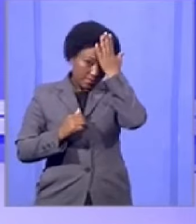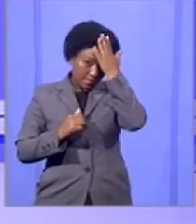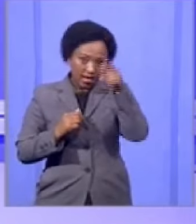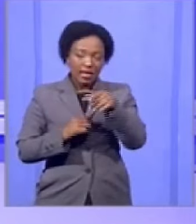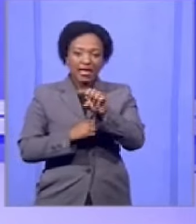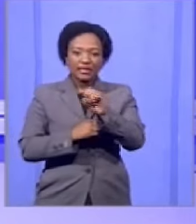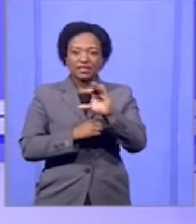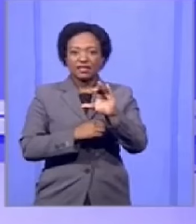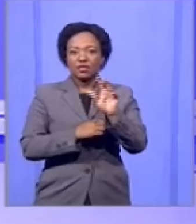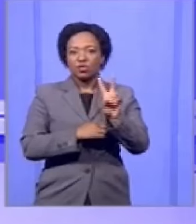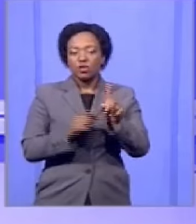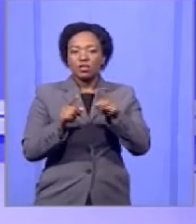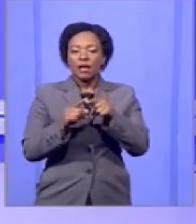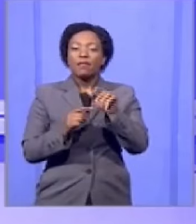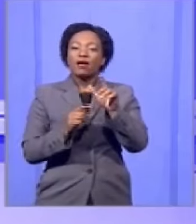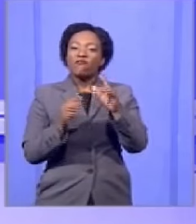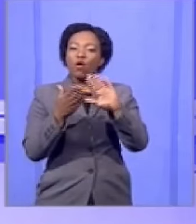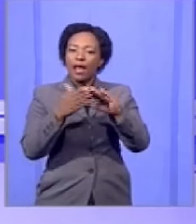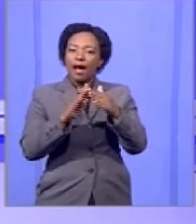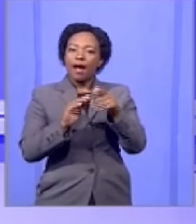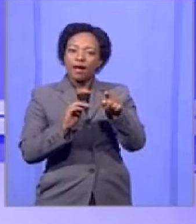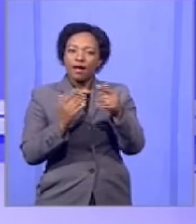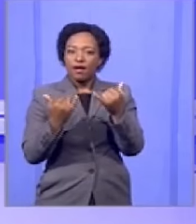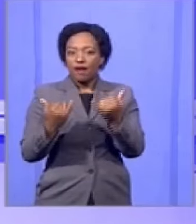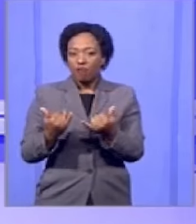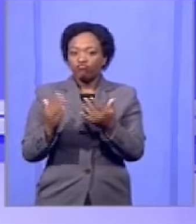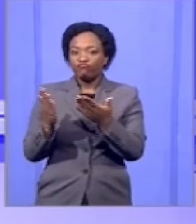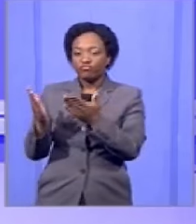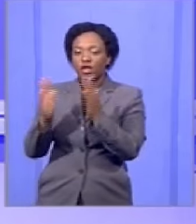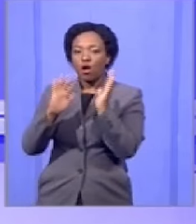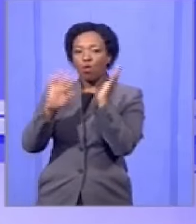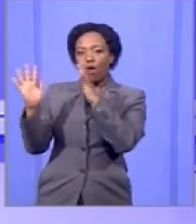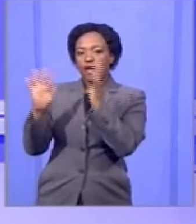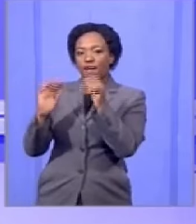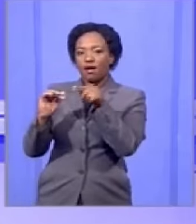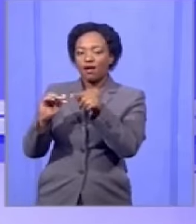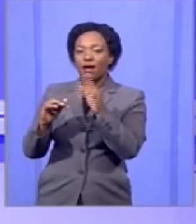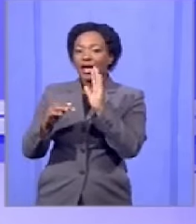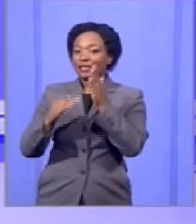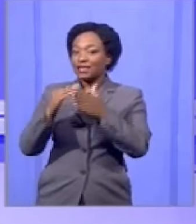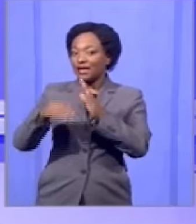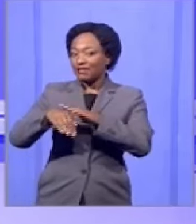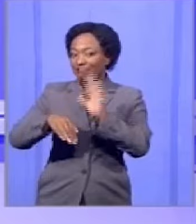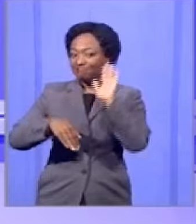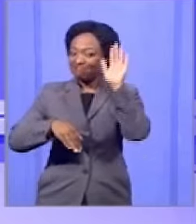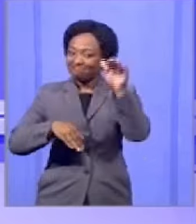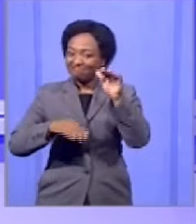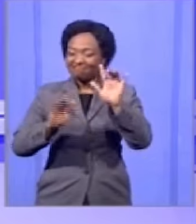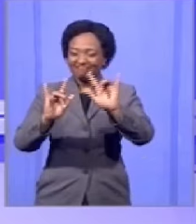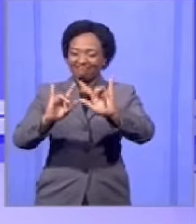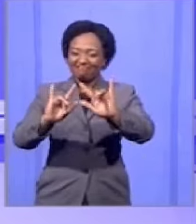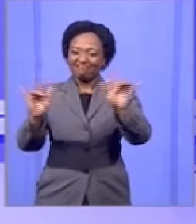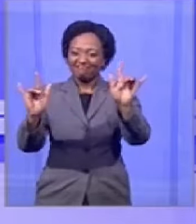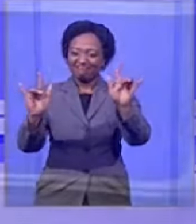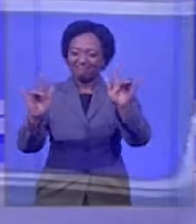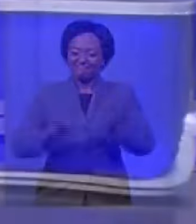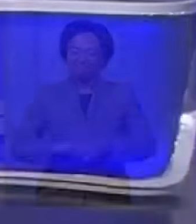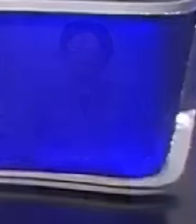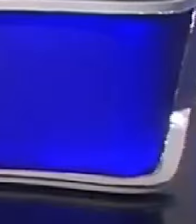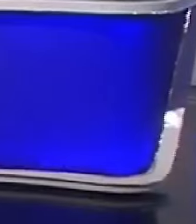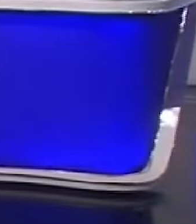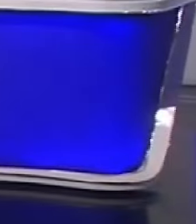le SABC le hae. Ga jana ke go tlogela ka ponelo pele ya maemo a bosa go fitlha re kopana gape mo nakong e tlang. Sala sentle.